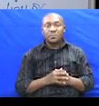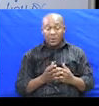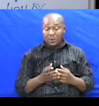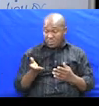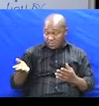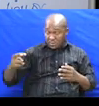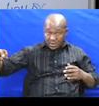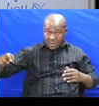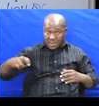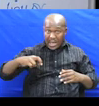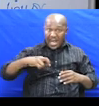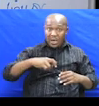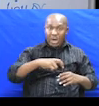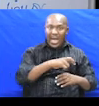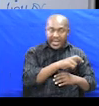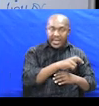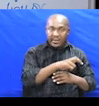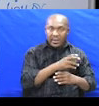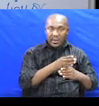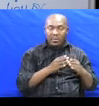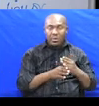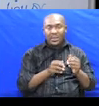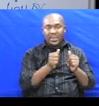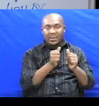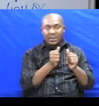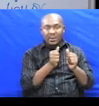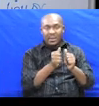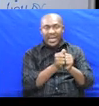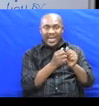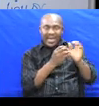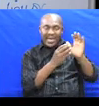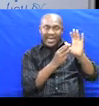line, which were built